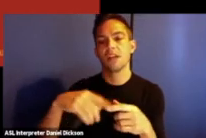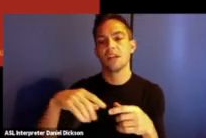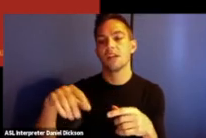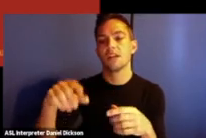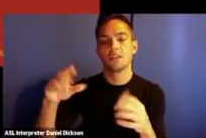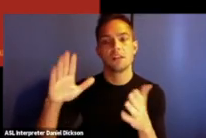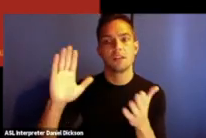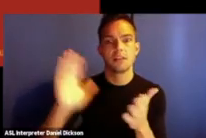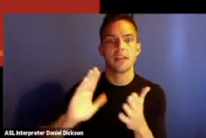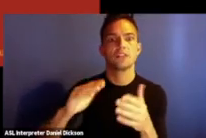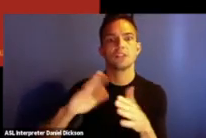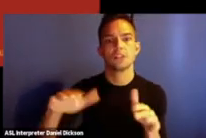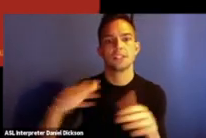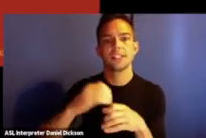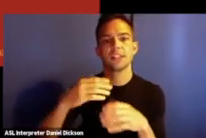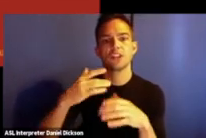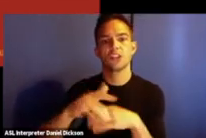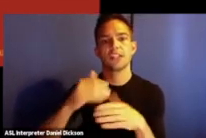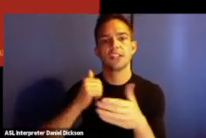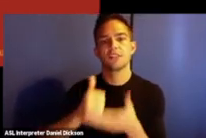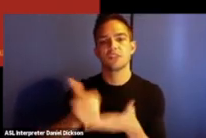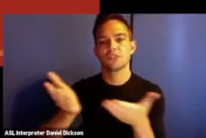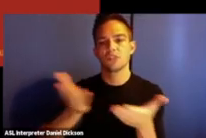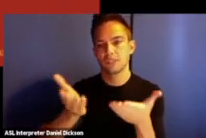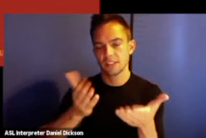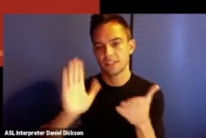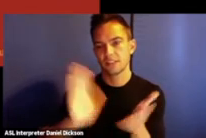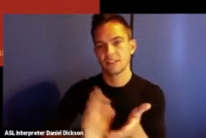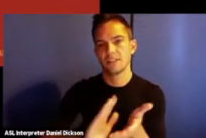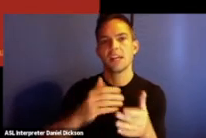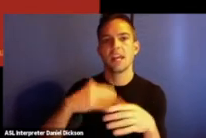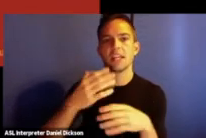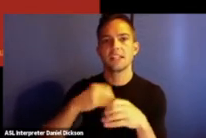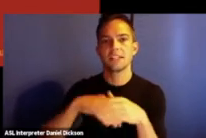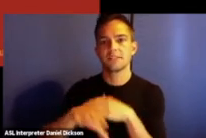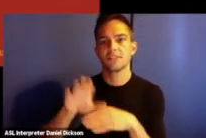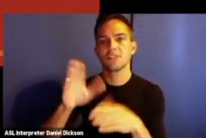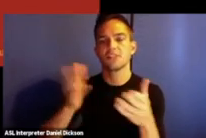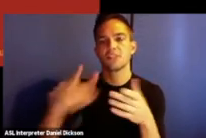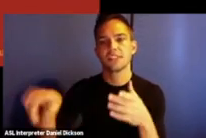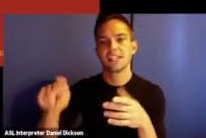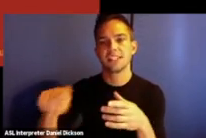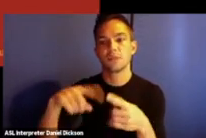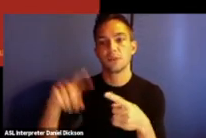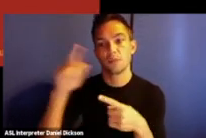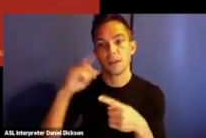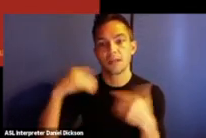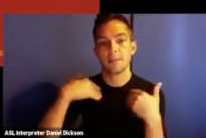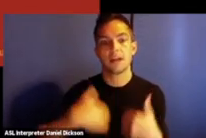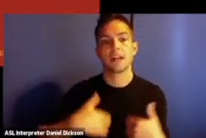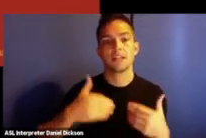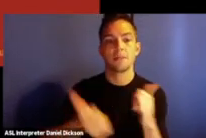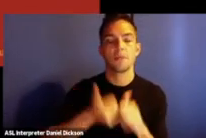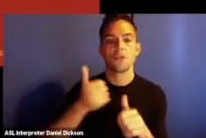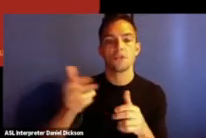underrepresented groups getting early intervention services and getting into the services they need when their brain and their body is the most